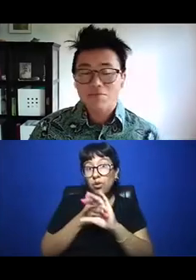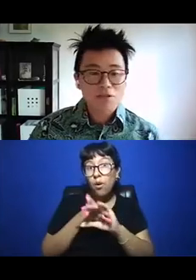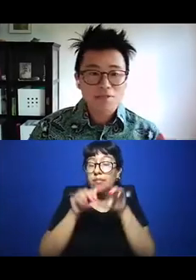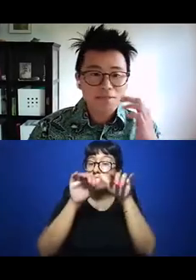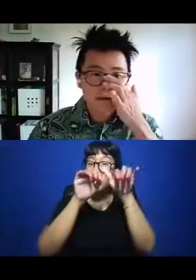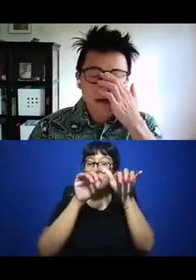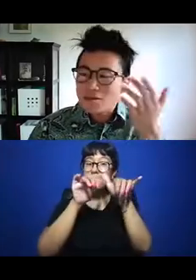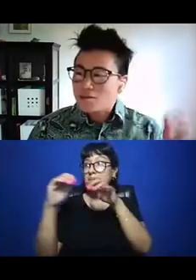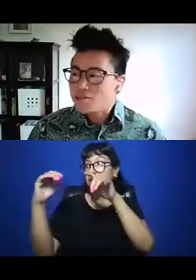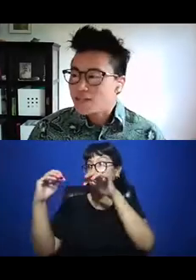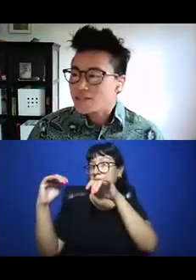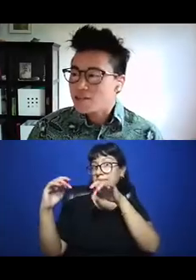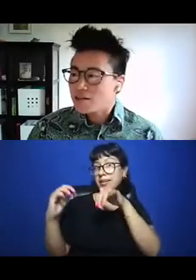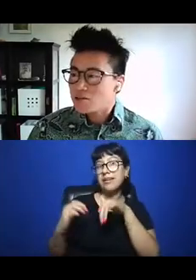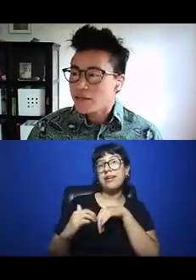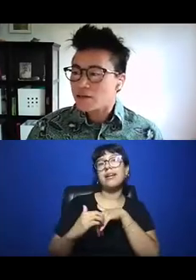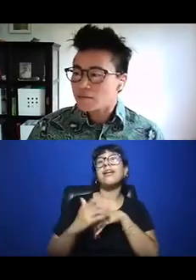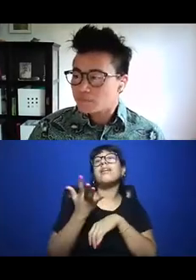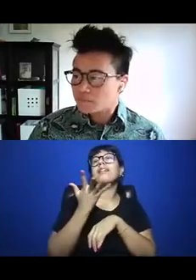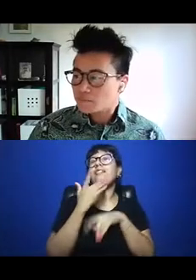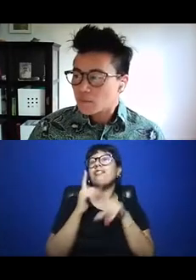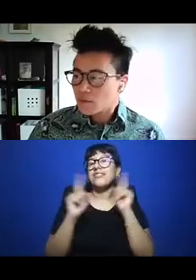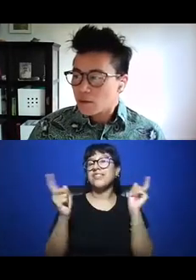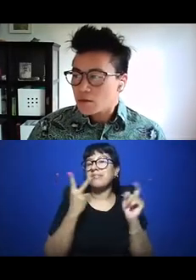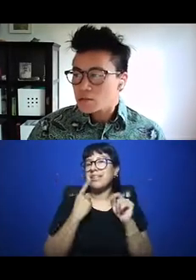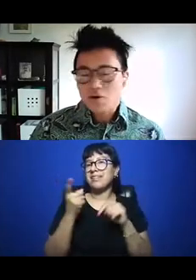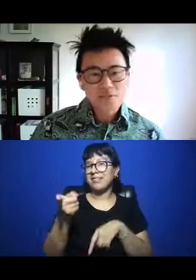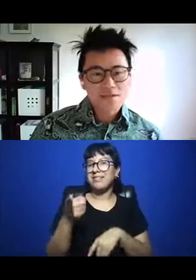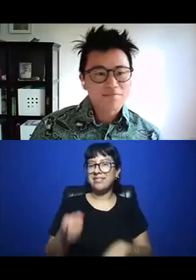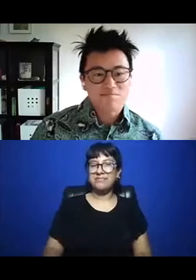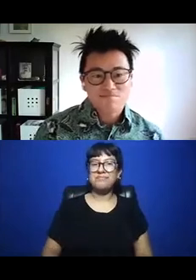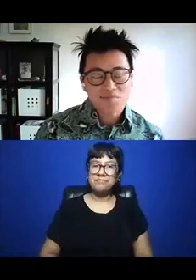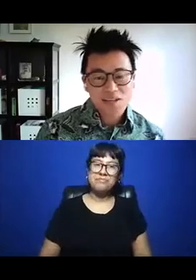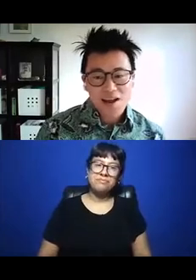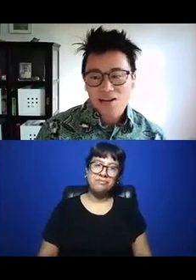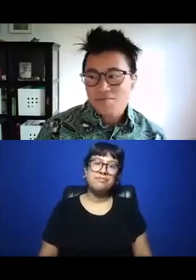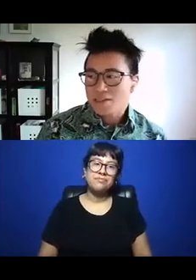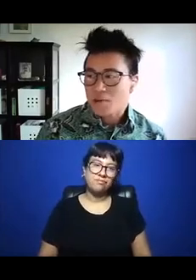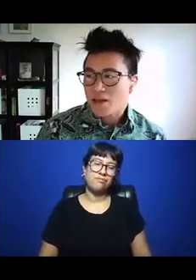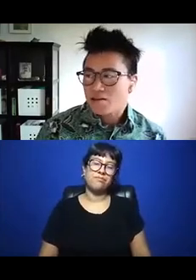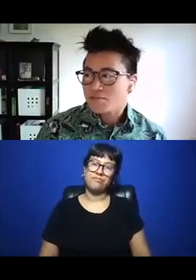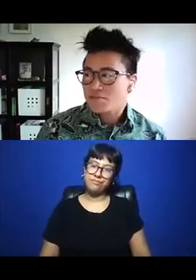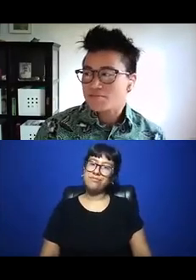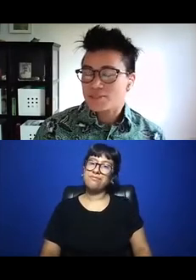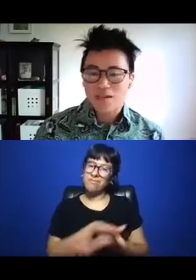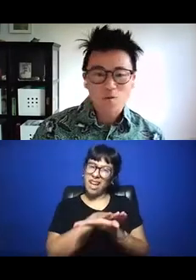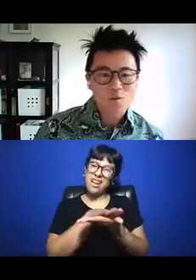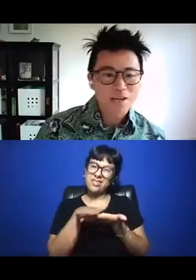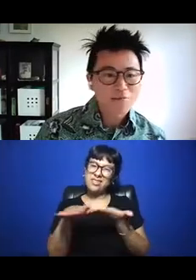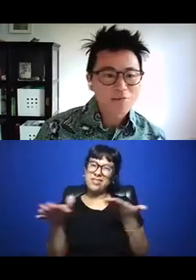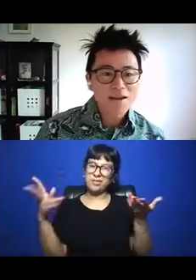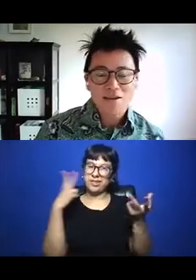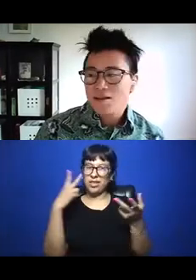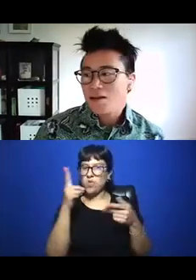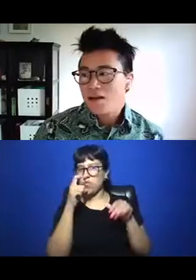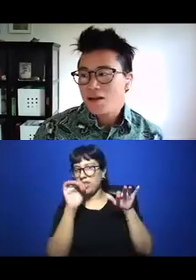typing, whoever jumped in there, your text is going to look pink. So it's kind of a nice way of seeing who